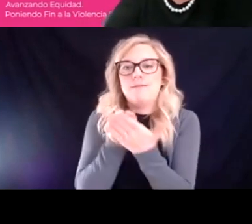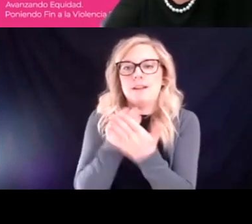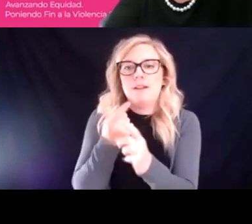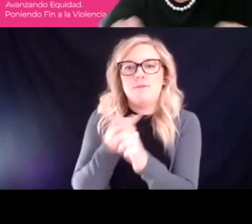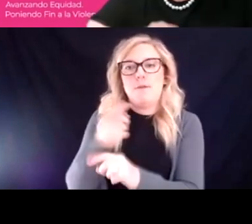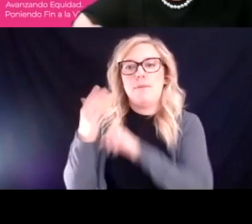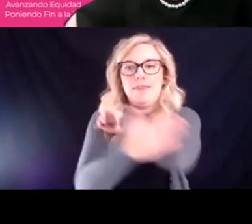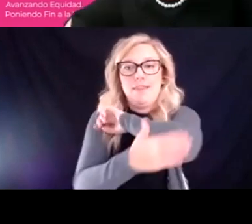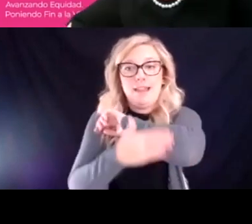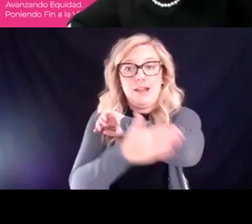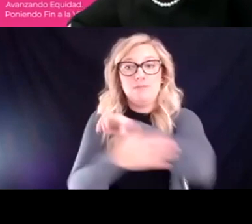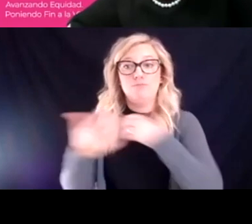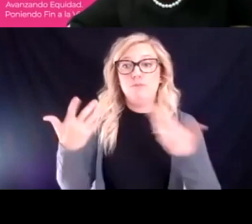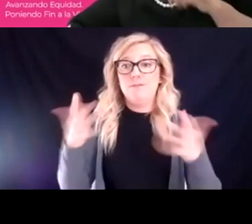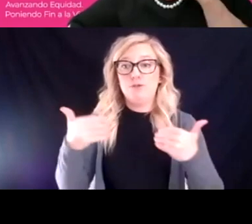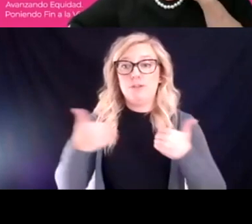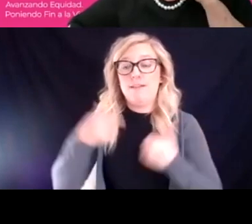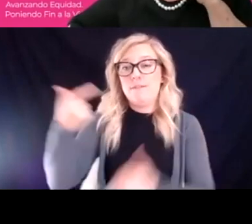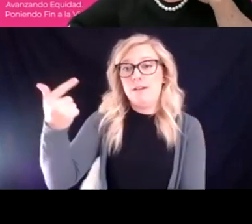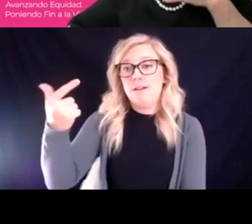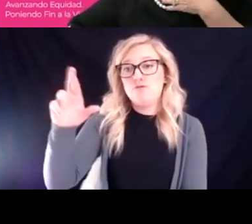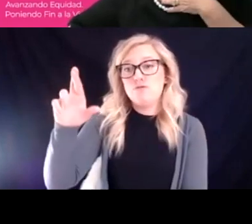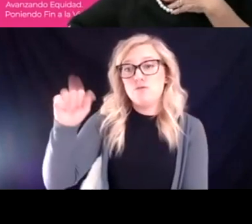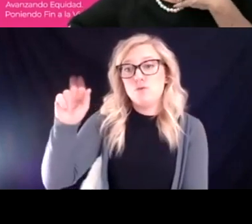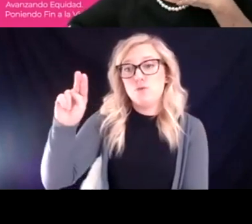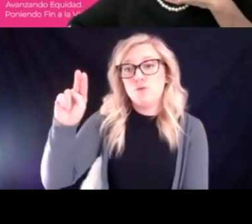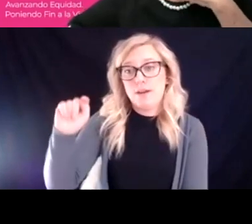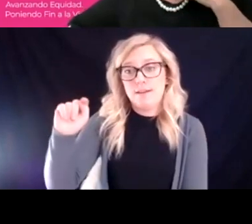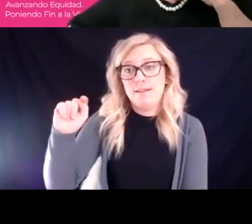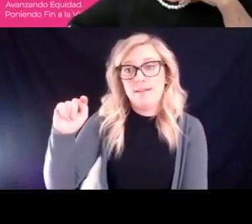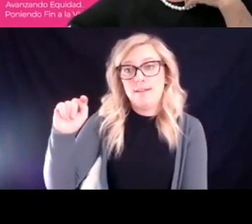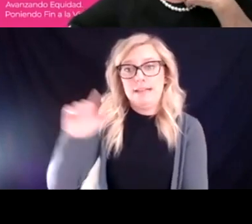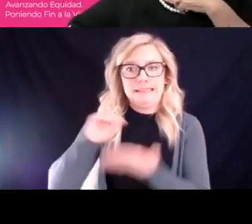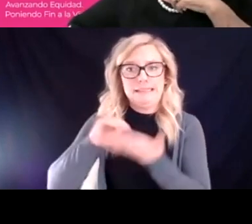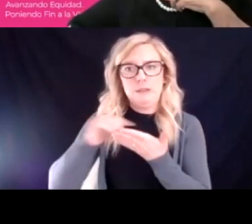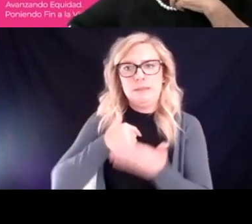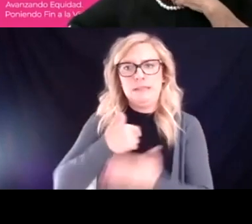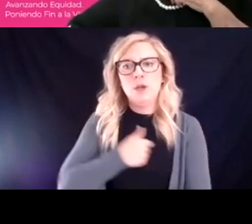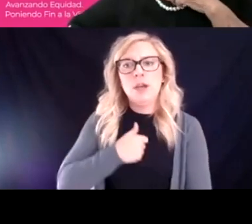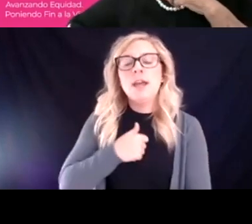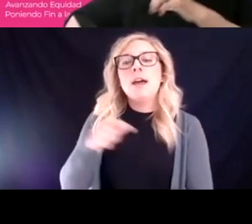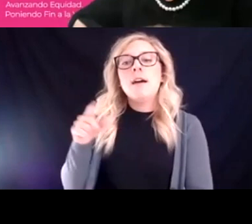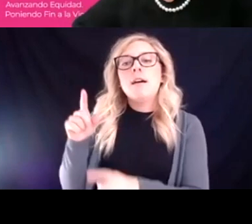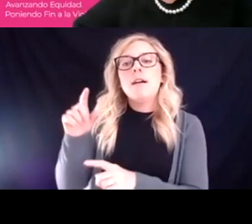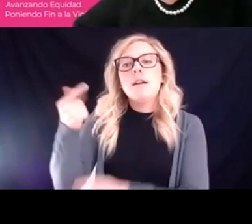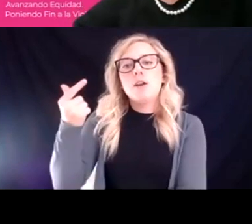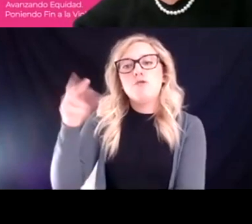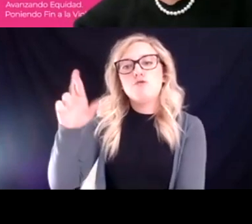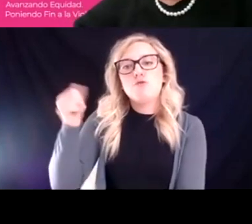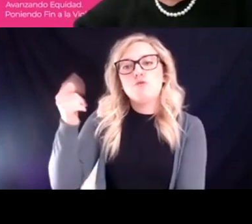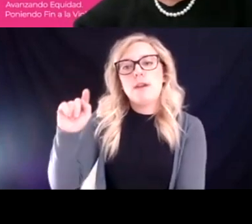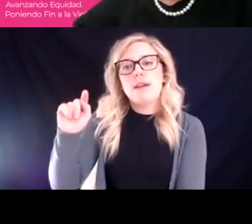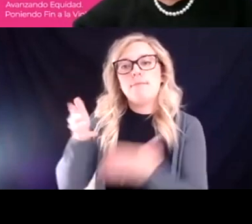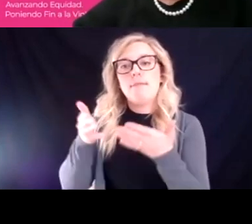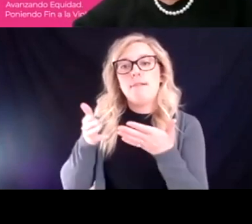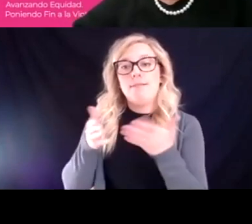a grant, as a matter of fact, that allows us to be able to help